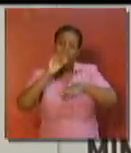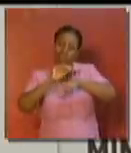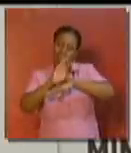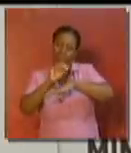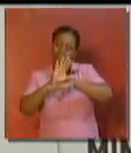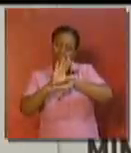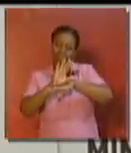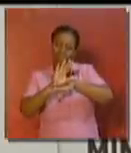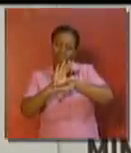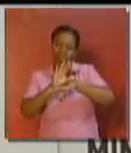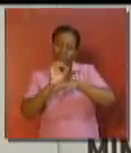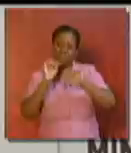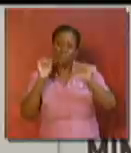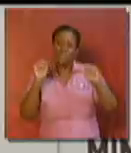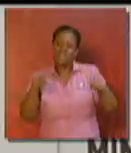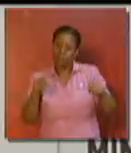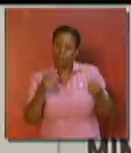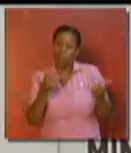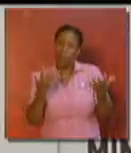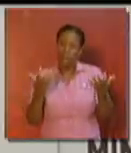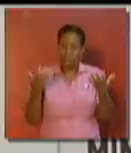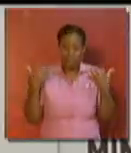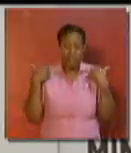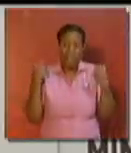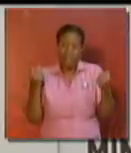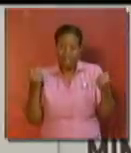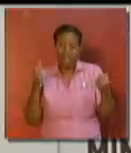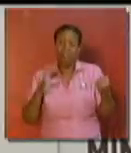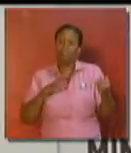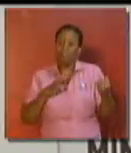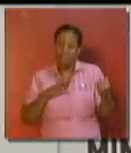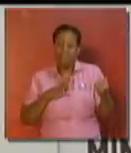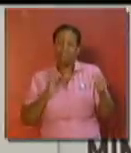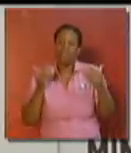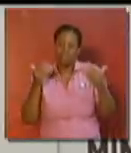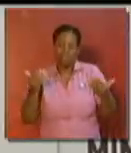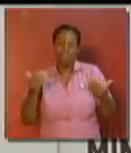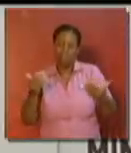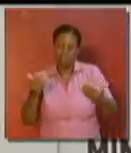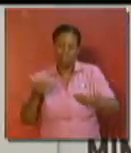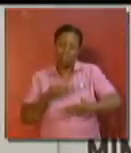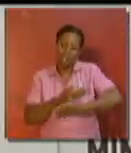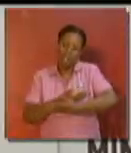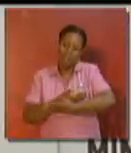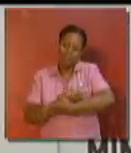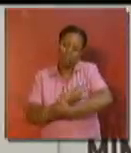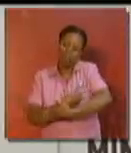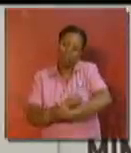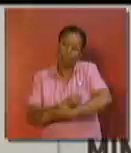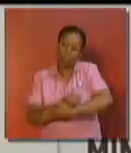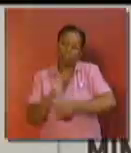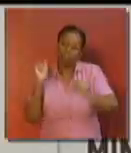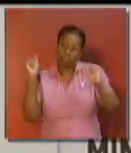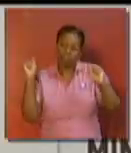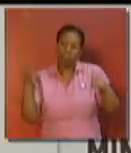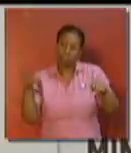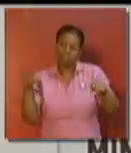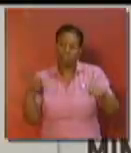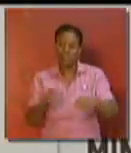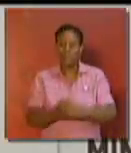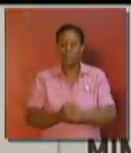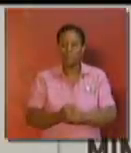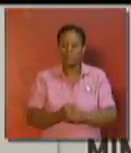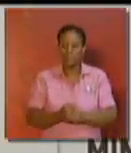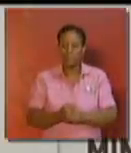well enough to do so. You must follow all those public health measures which Dr. Hinds just went through, including soaping